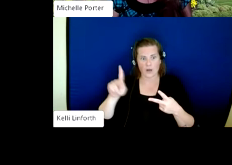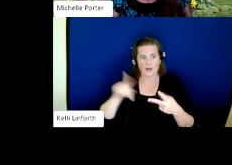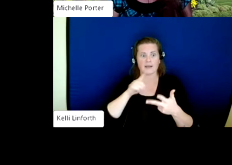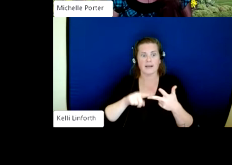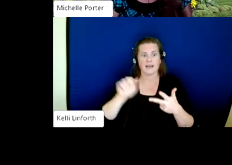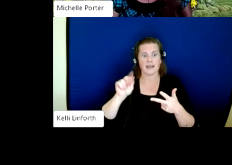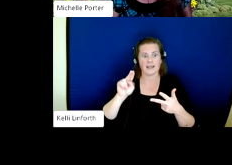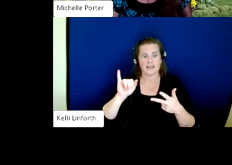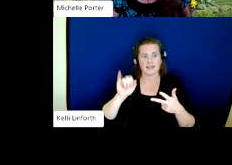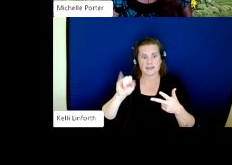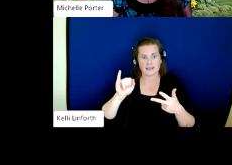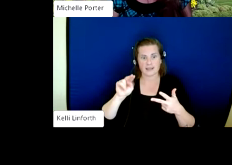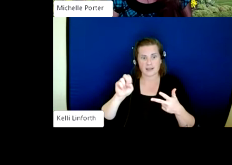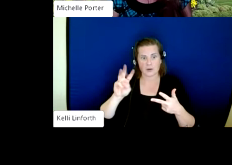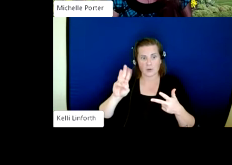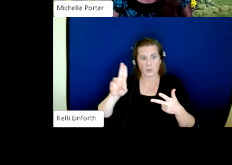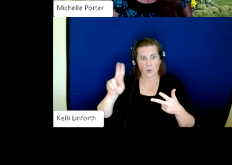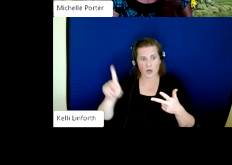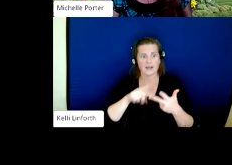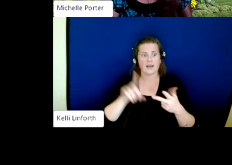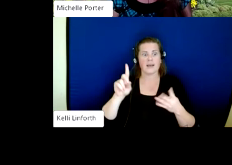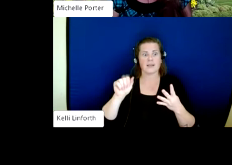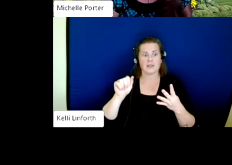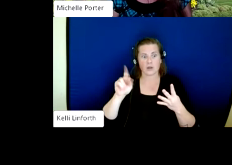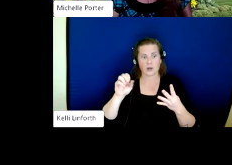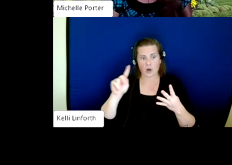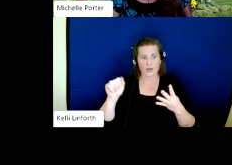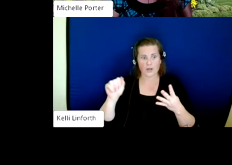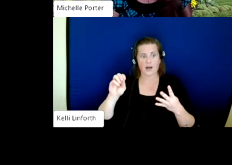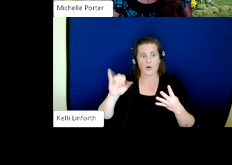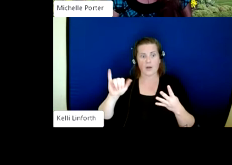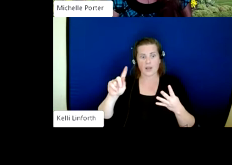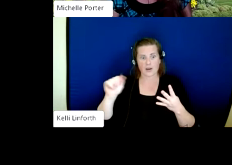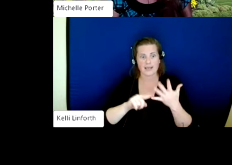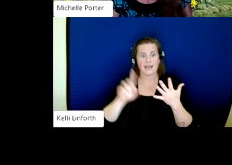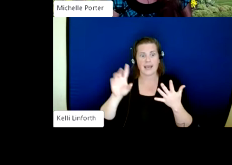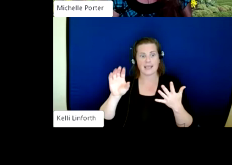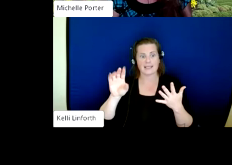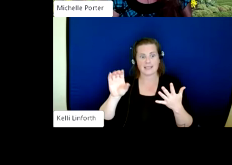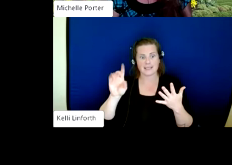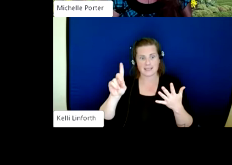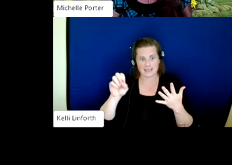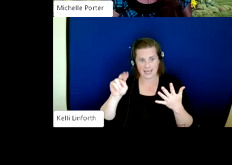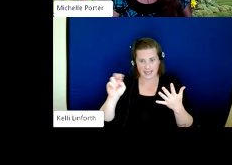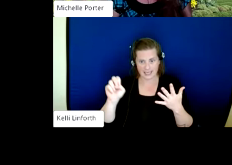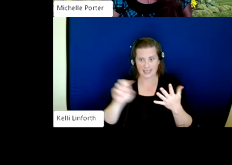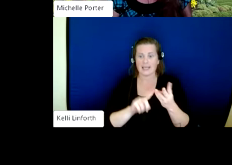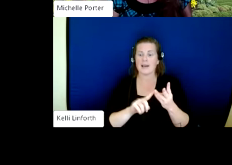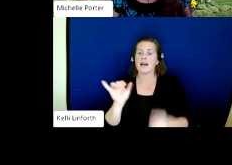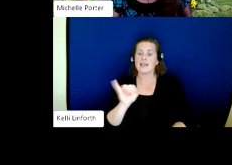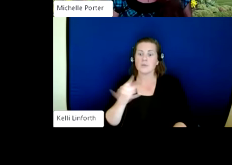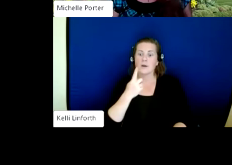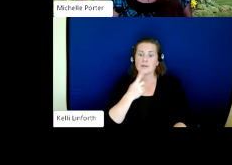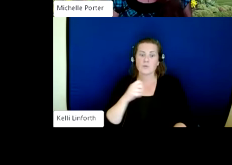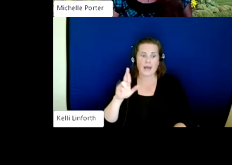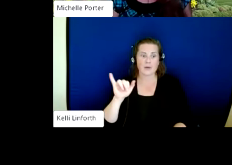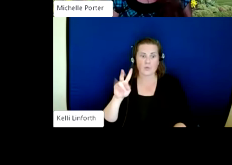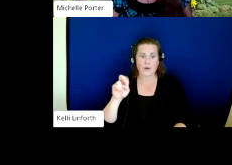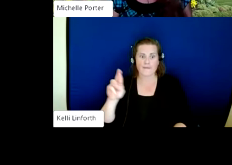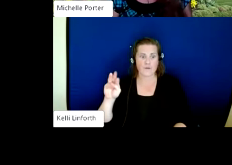Inisinuuk, the Dakota Ayate and Dene, and on the national homeland of the Red River Métis. We